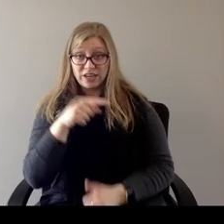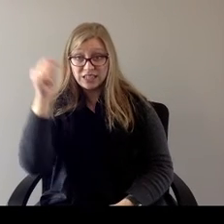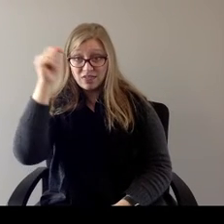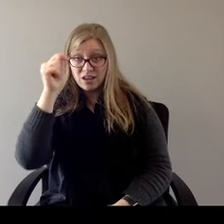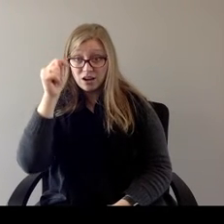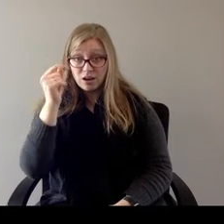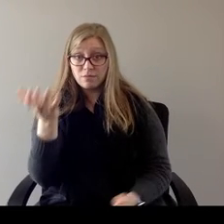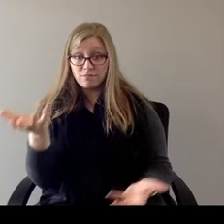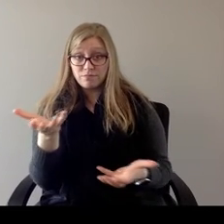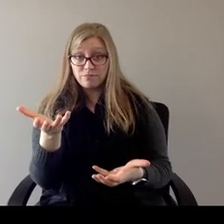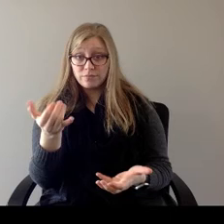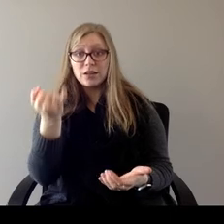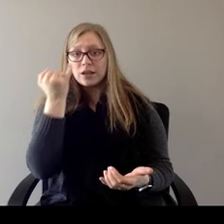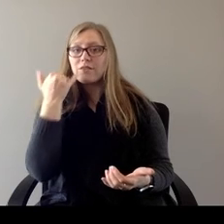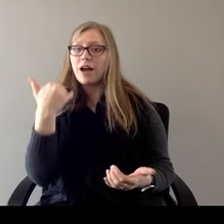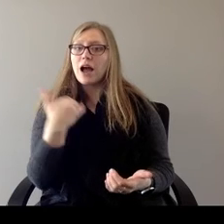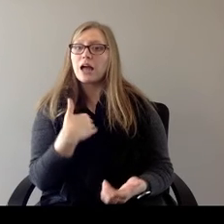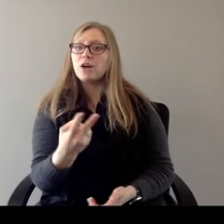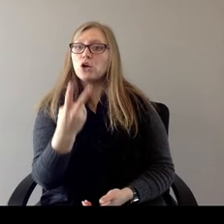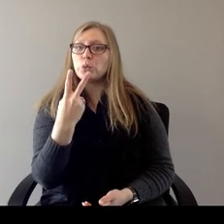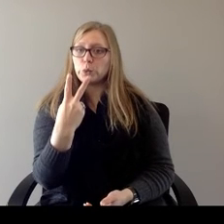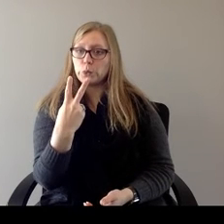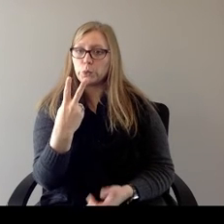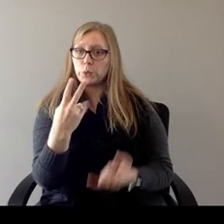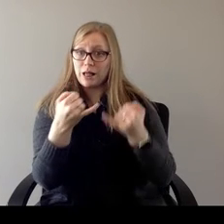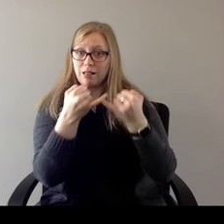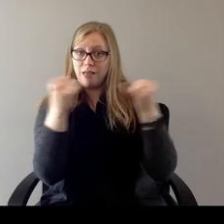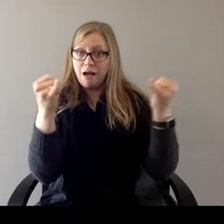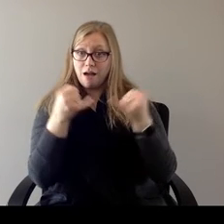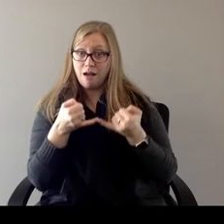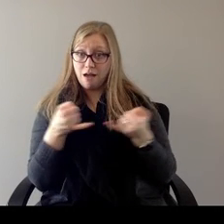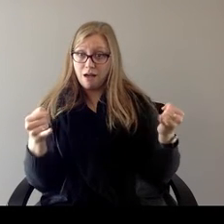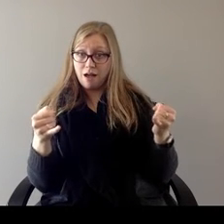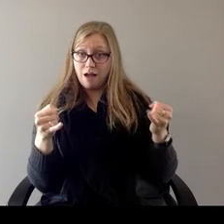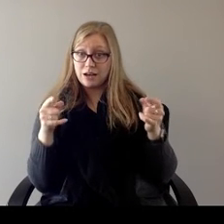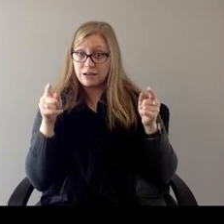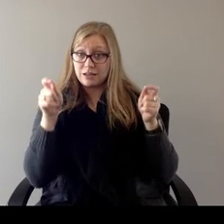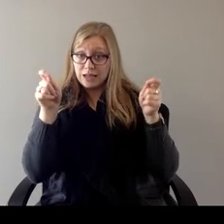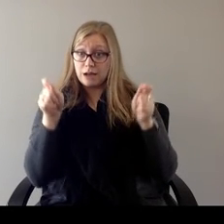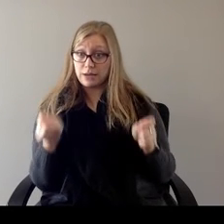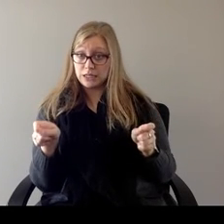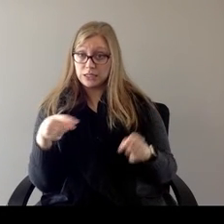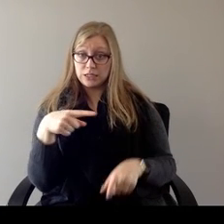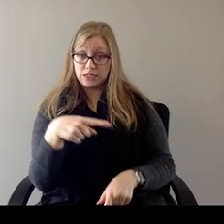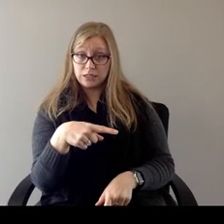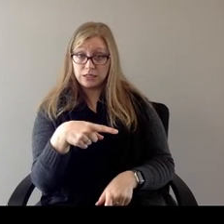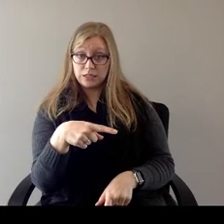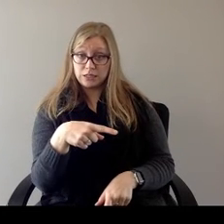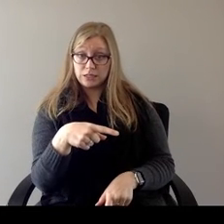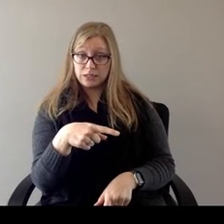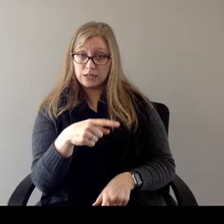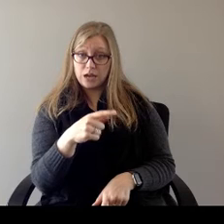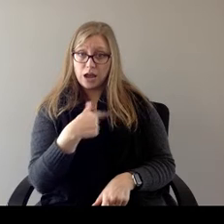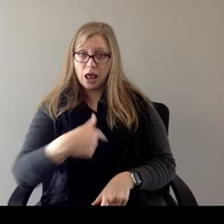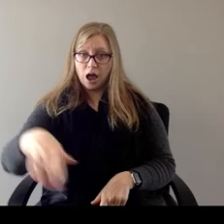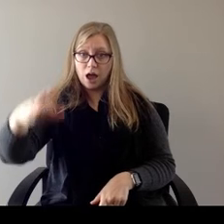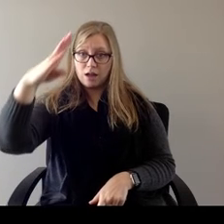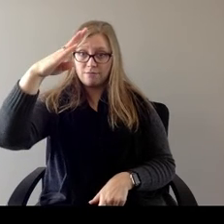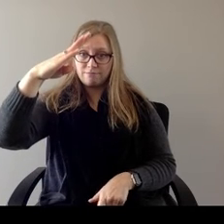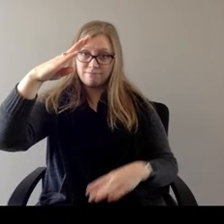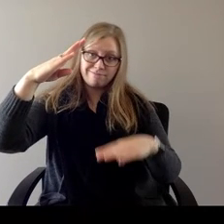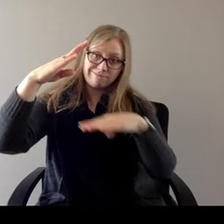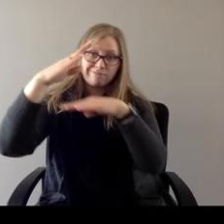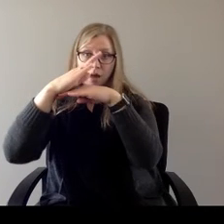two segments like this blue segment and this red segment, and I put them together to make a triangle angle,